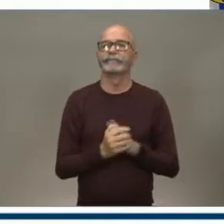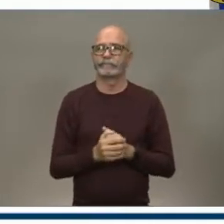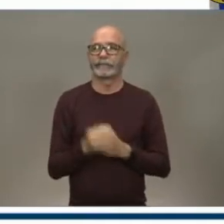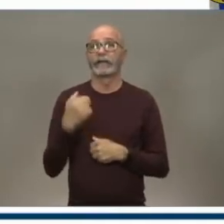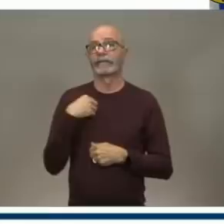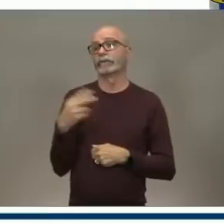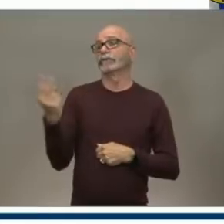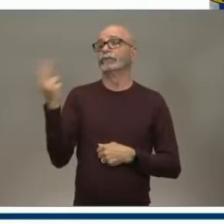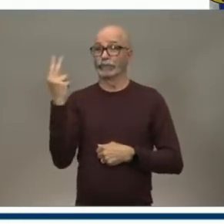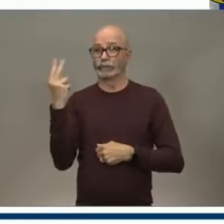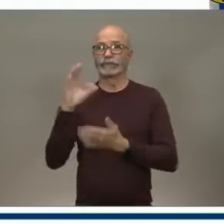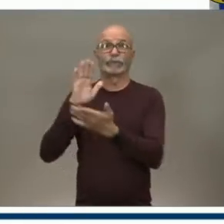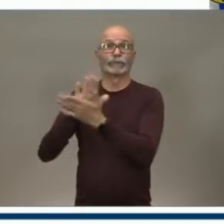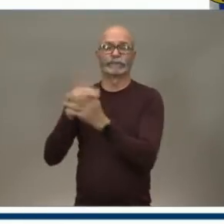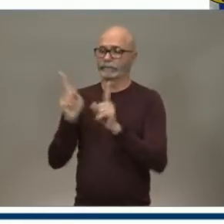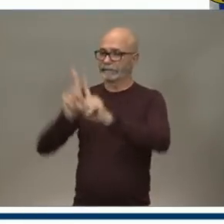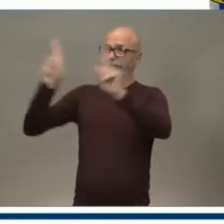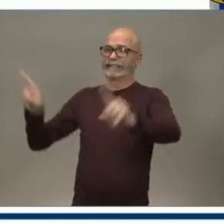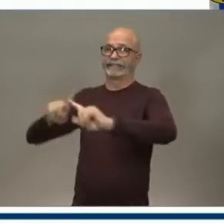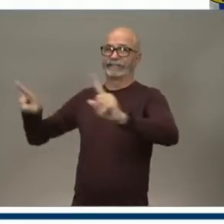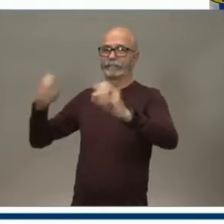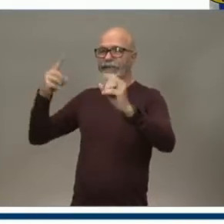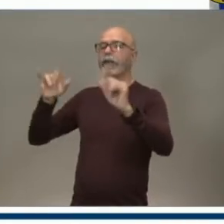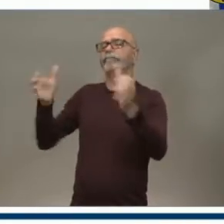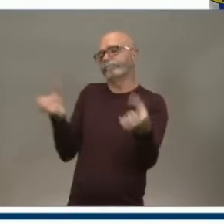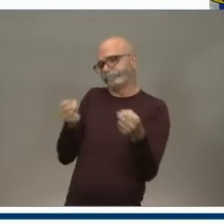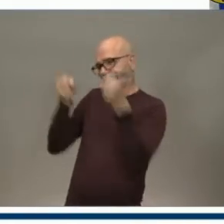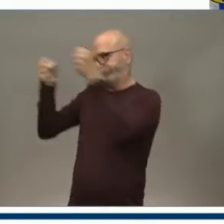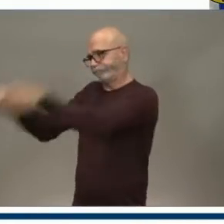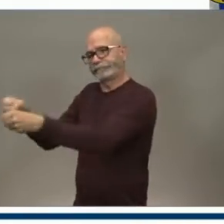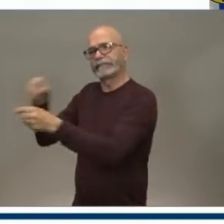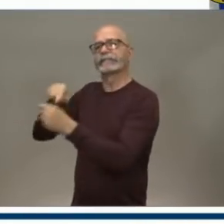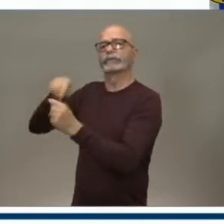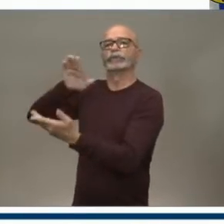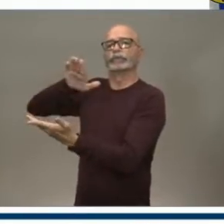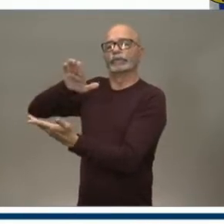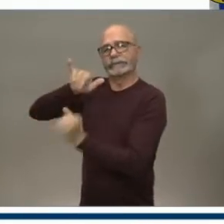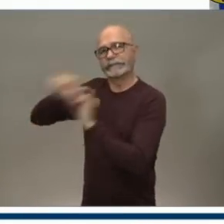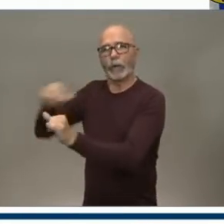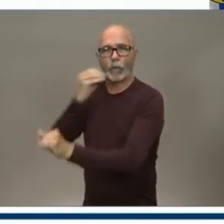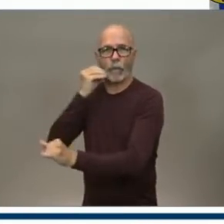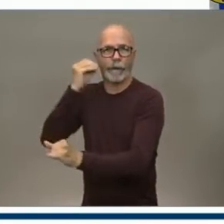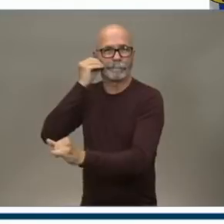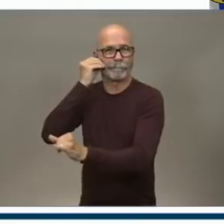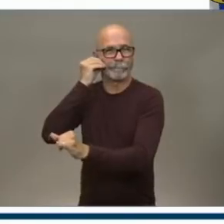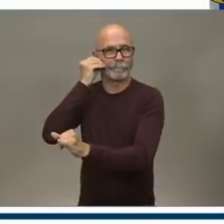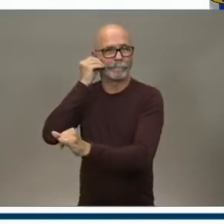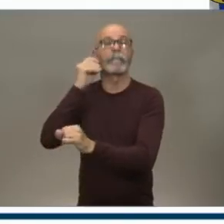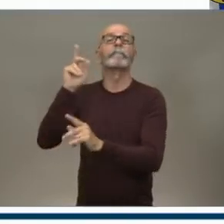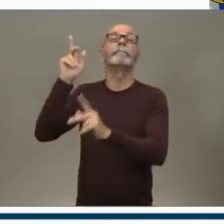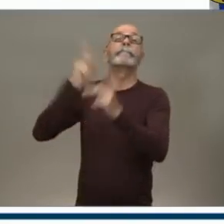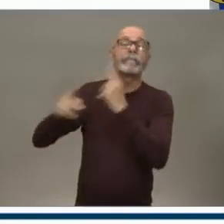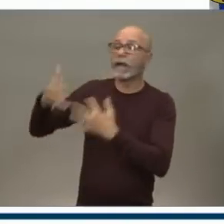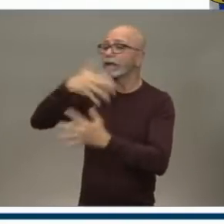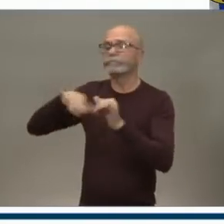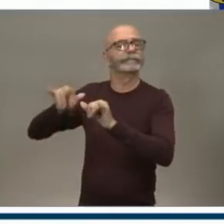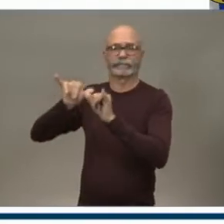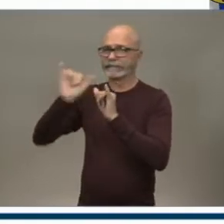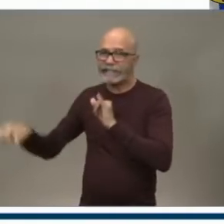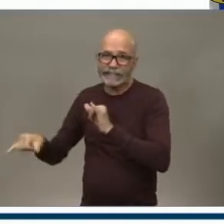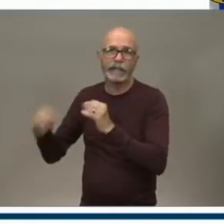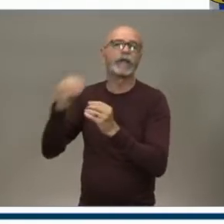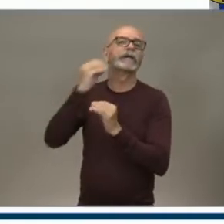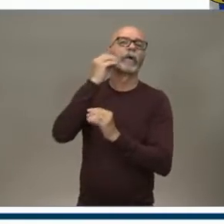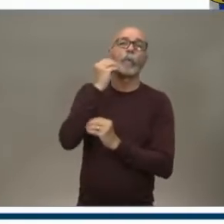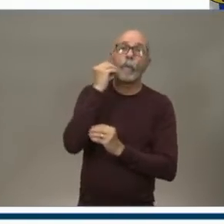understand today a number of students stayed away from our school, as well as a number of teachers. I understand this is very stressful, and